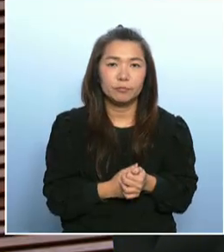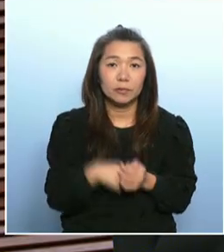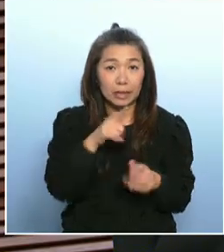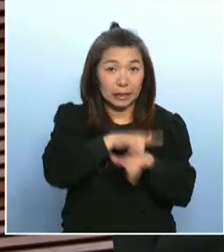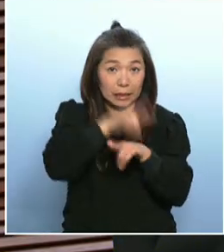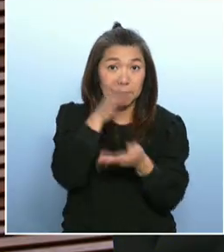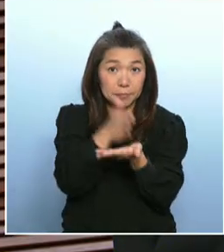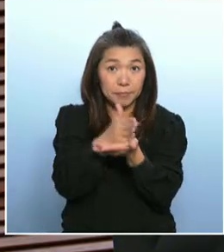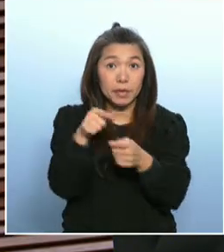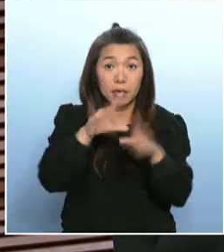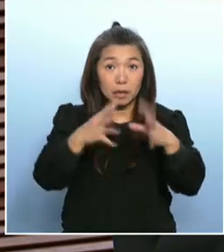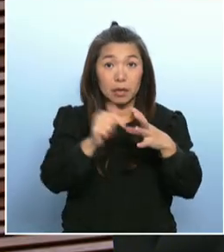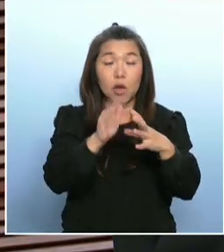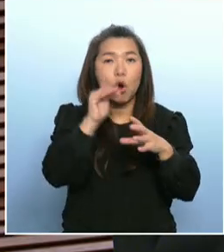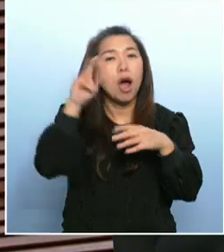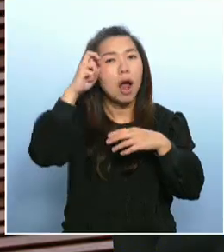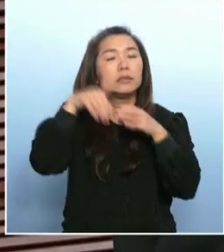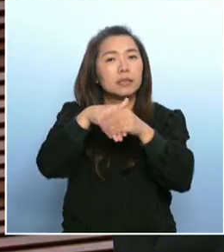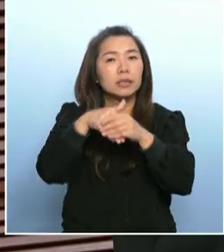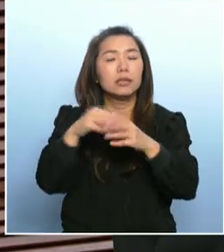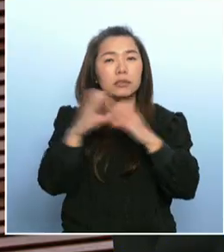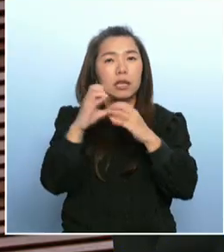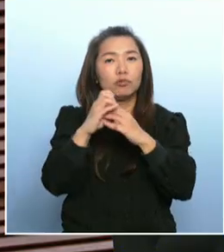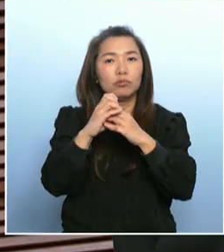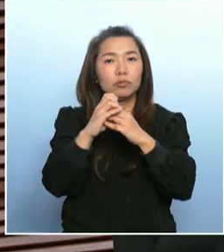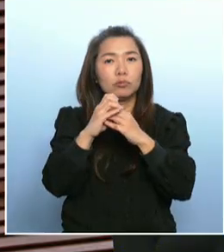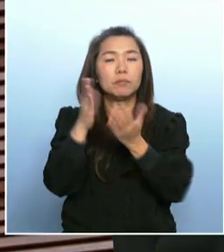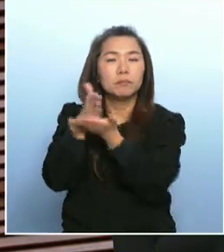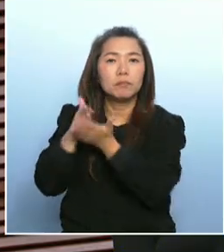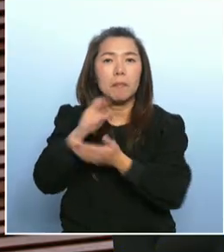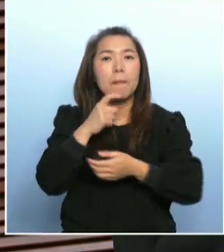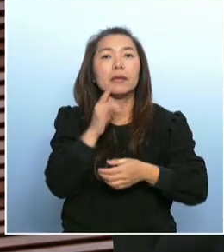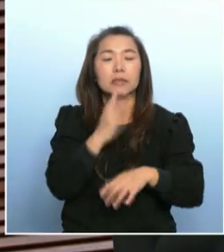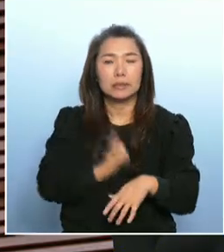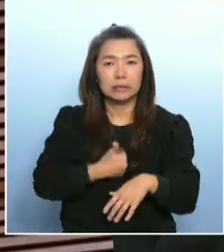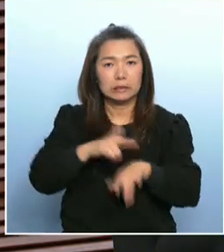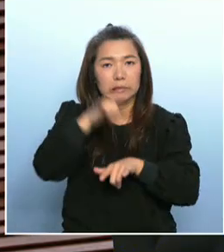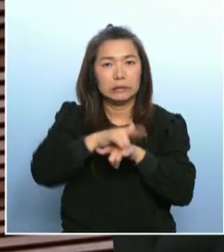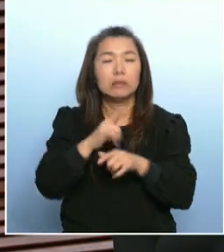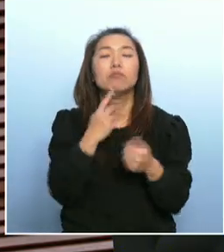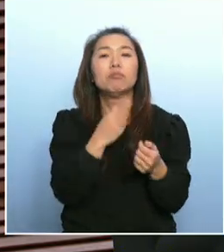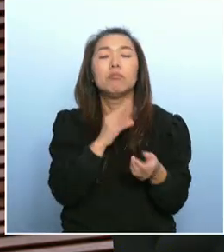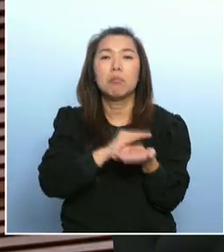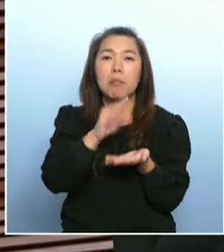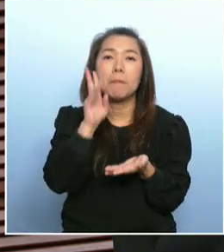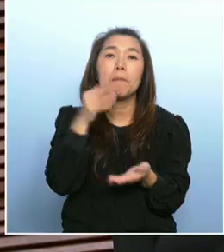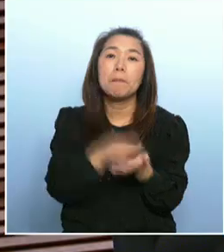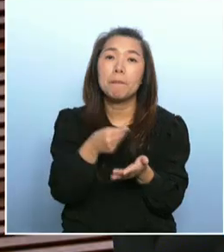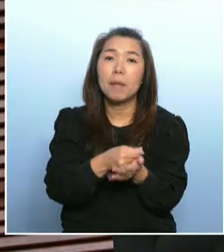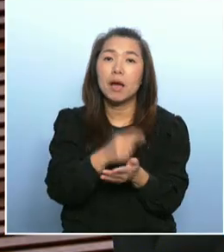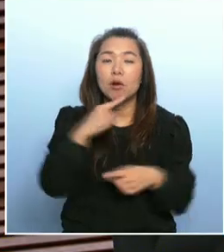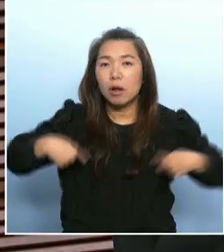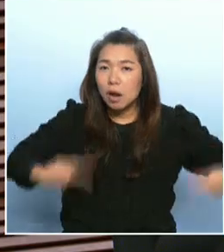persons with disabilities. For disabilities, people with disabilities who do not receive CSSA, they may consider applying for charitable funds administered